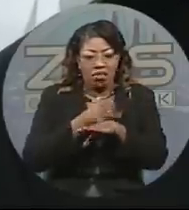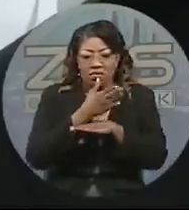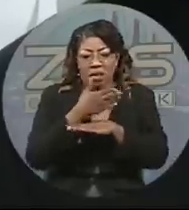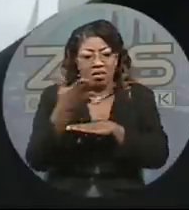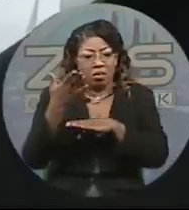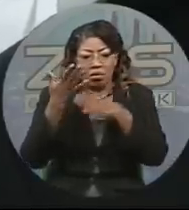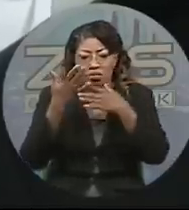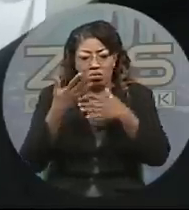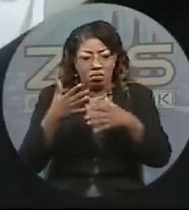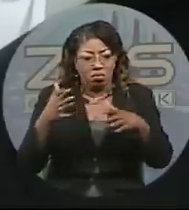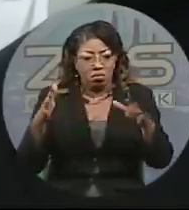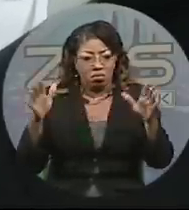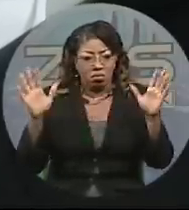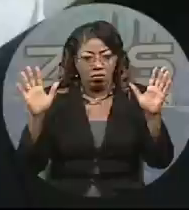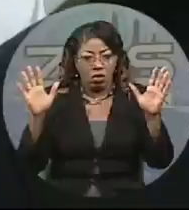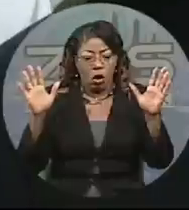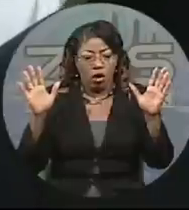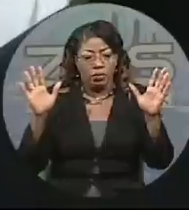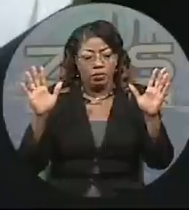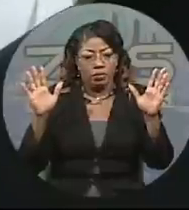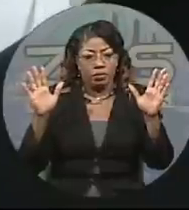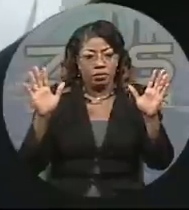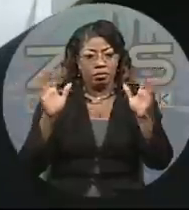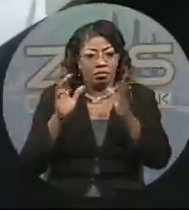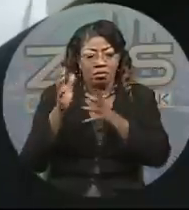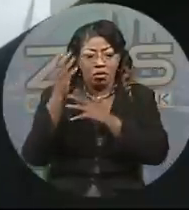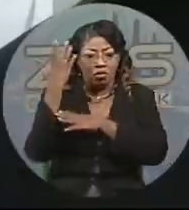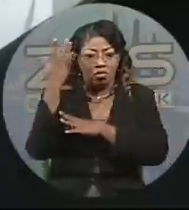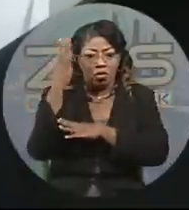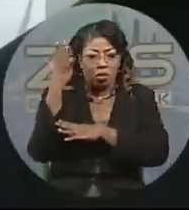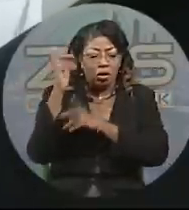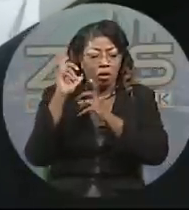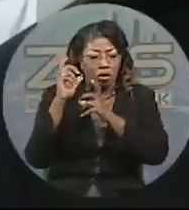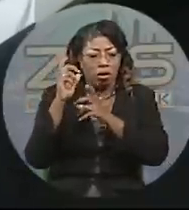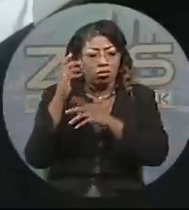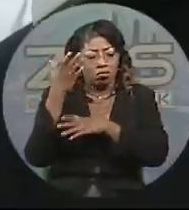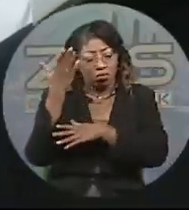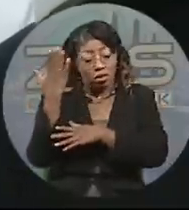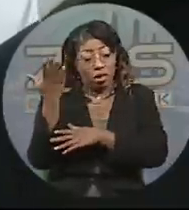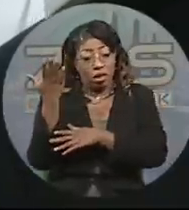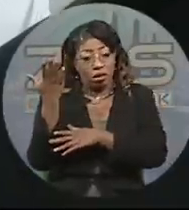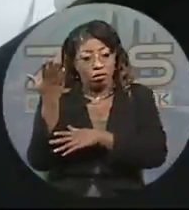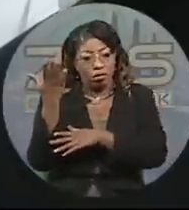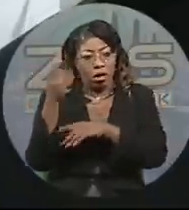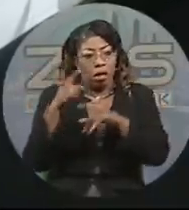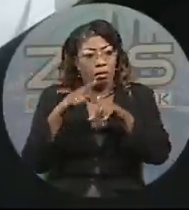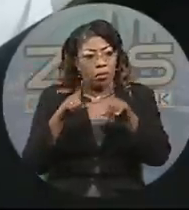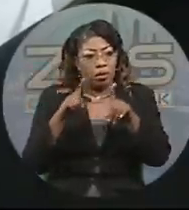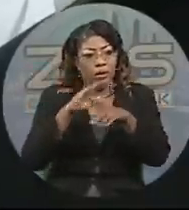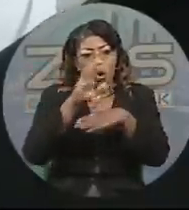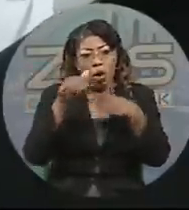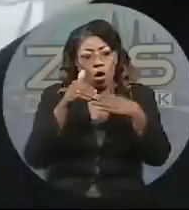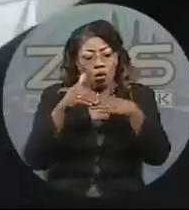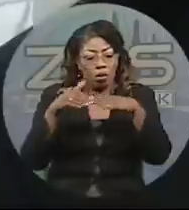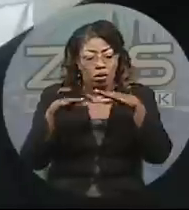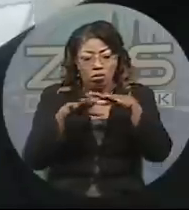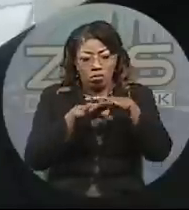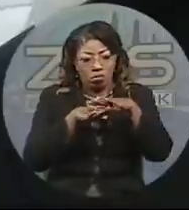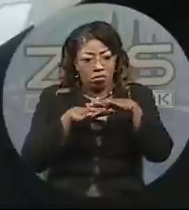was gone. You know, the coconut tree was there, but all was on the ground,